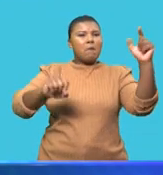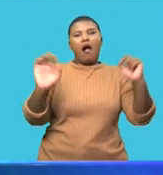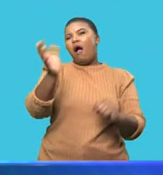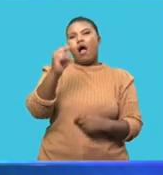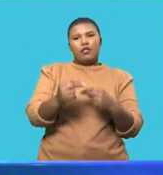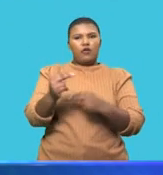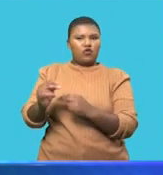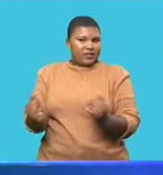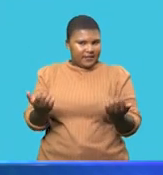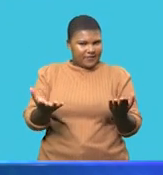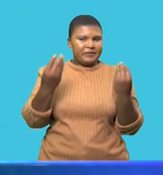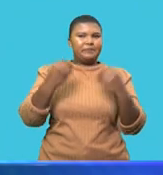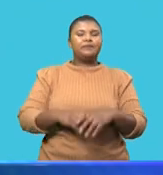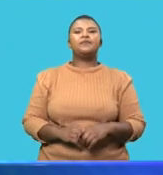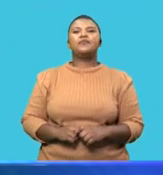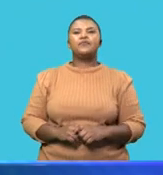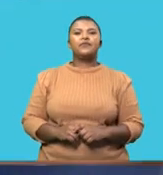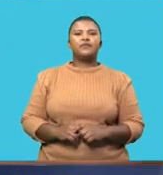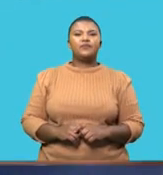to access services.